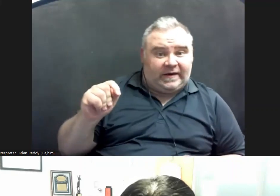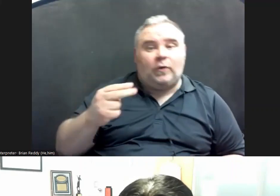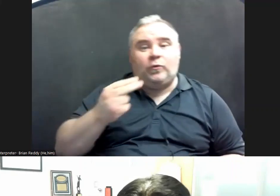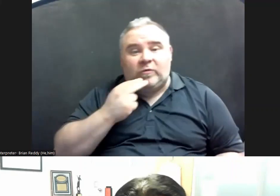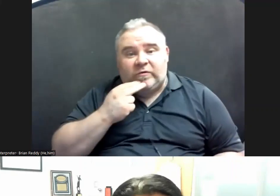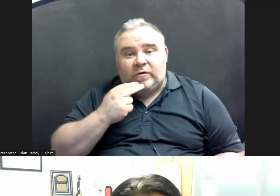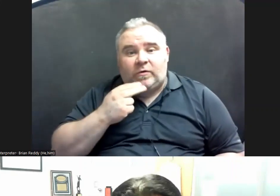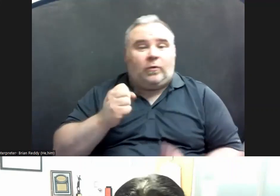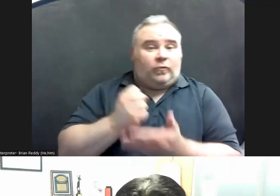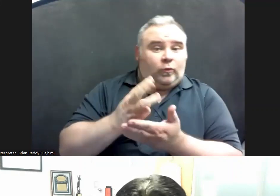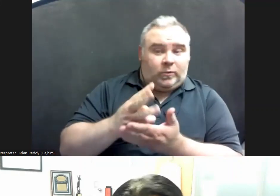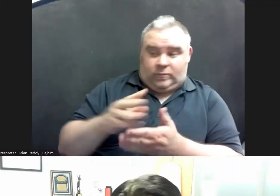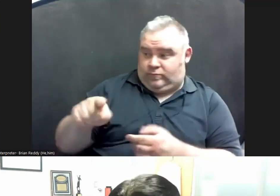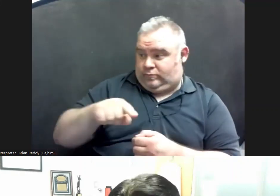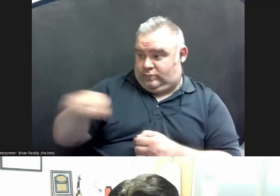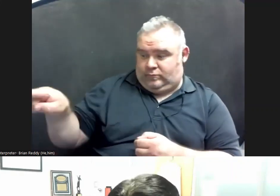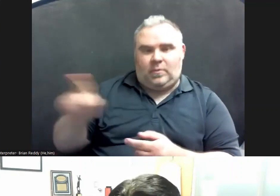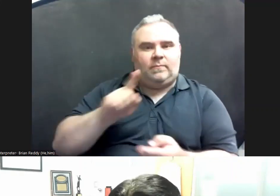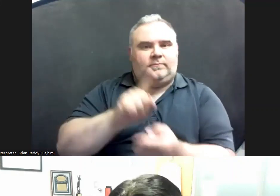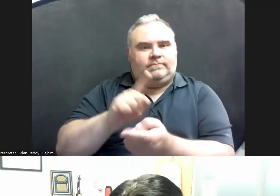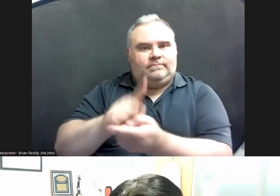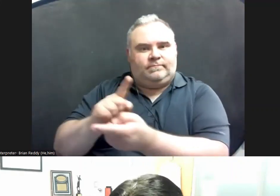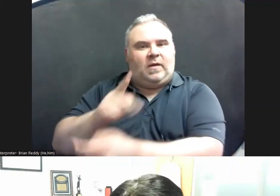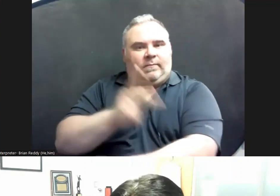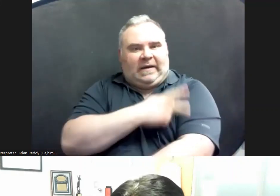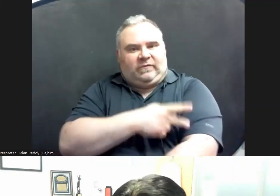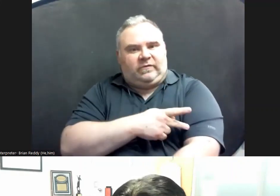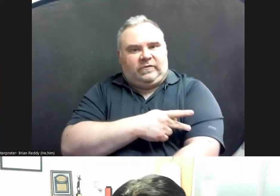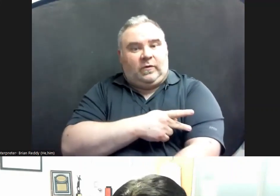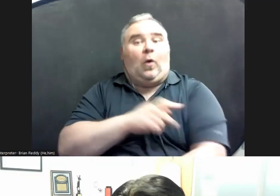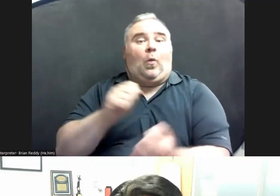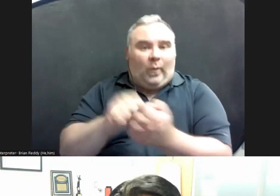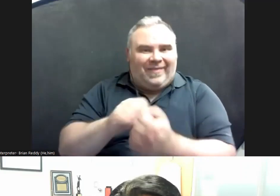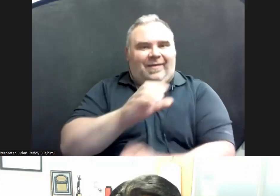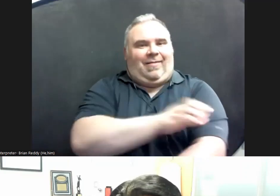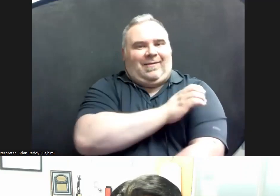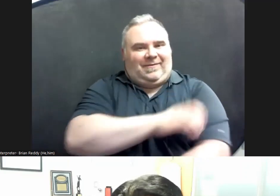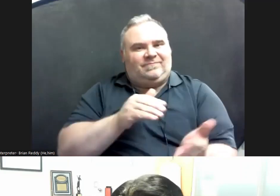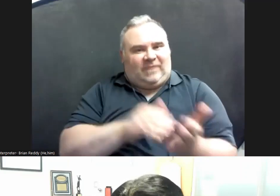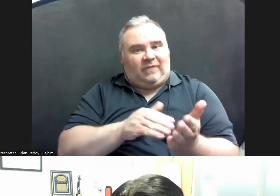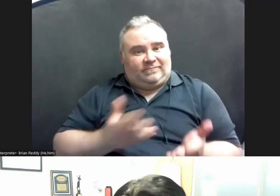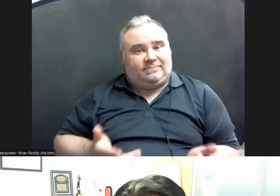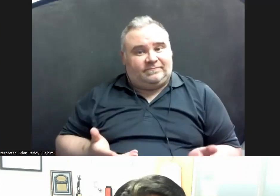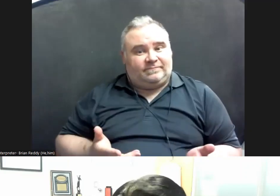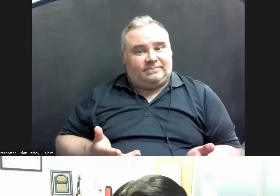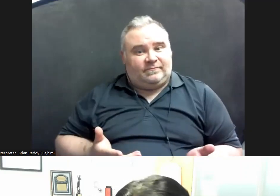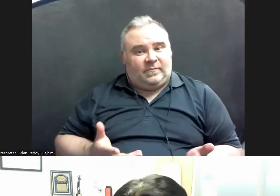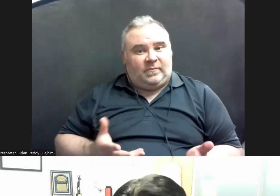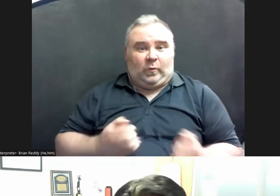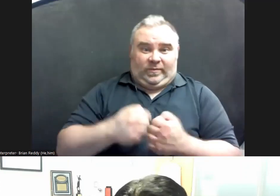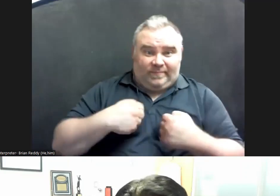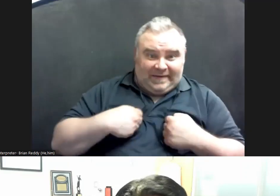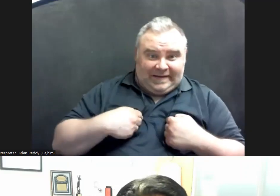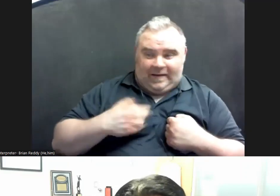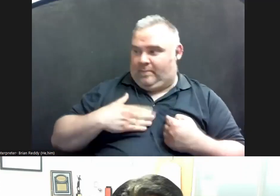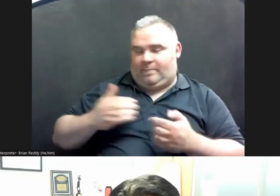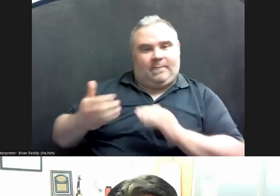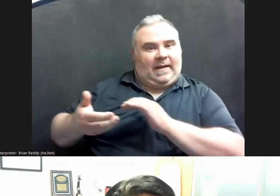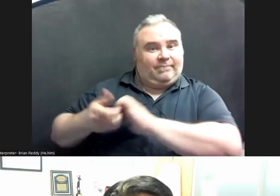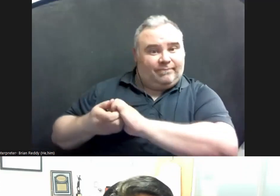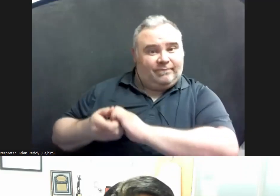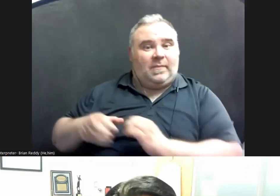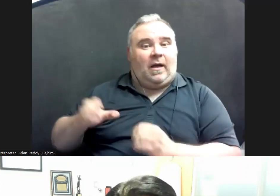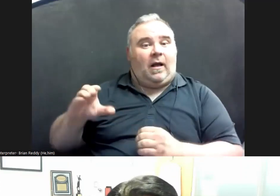social worker who are seeing patients alongside the clinicians, both myself, my colleague